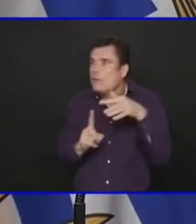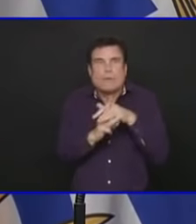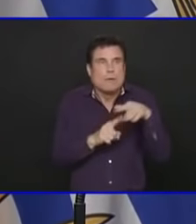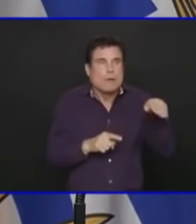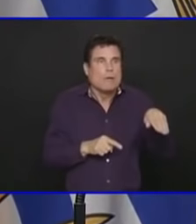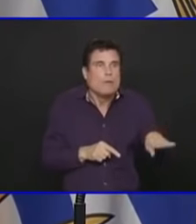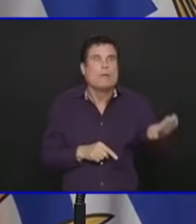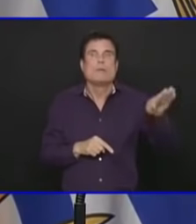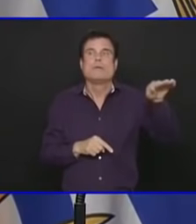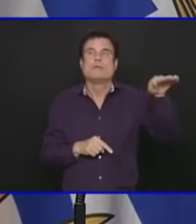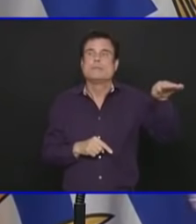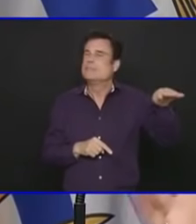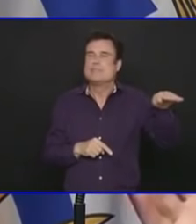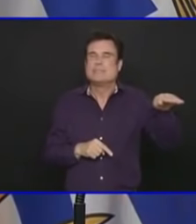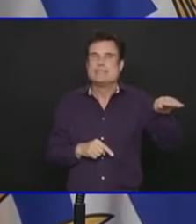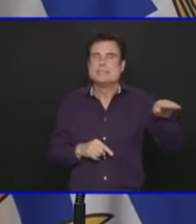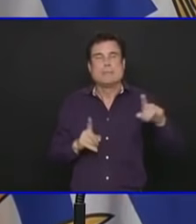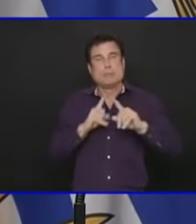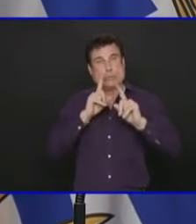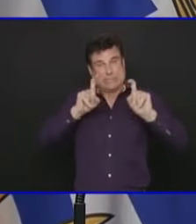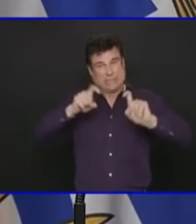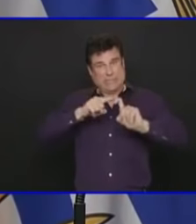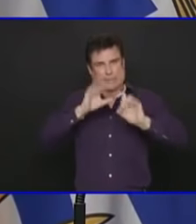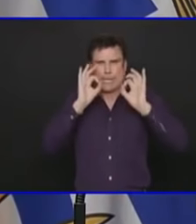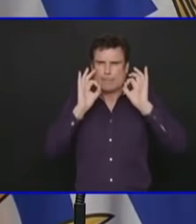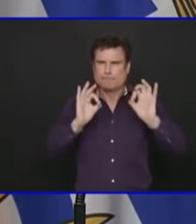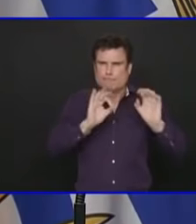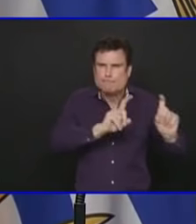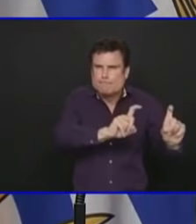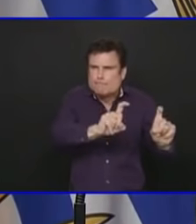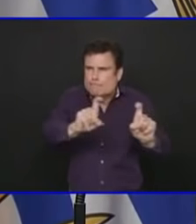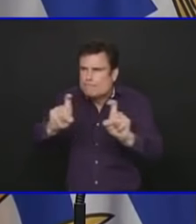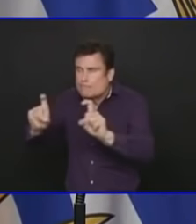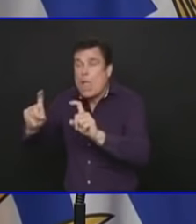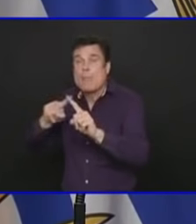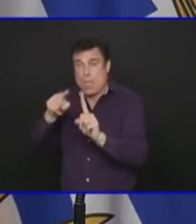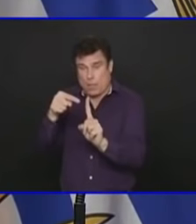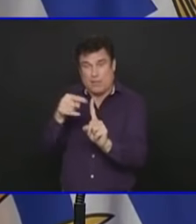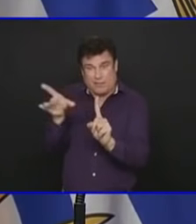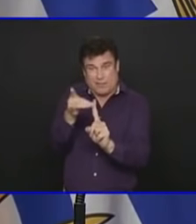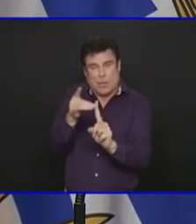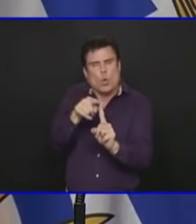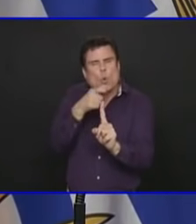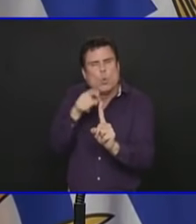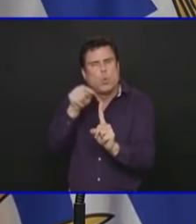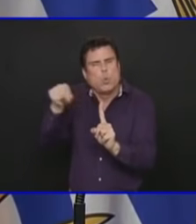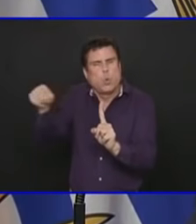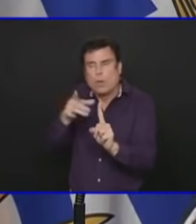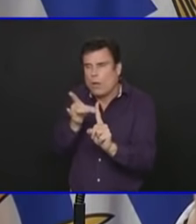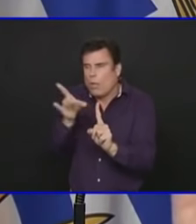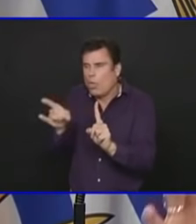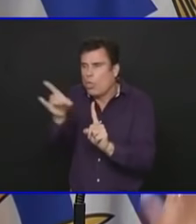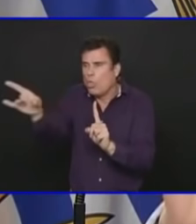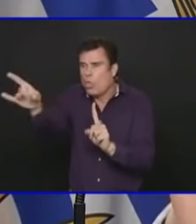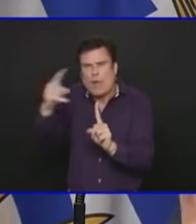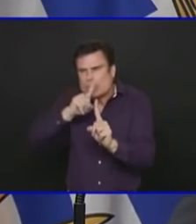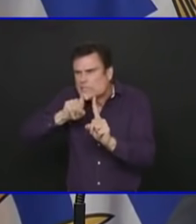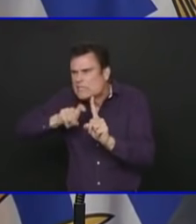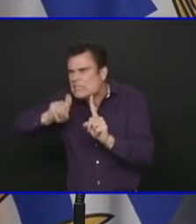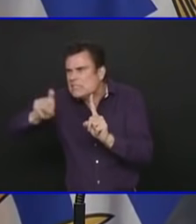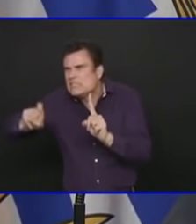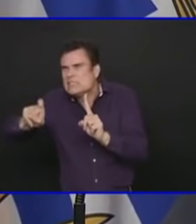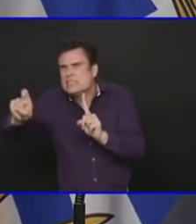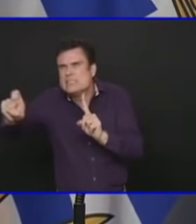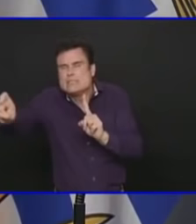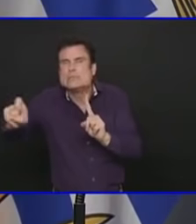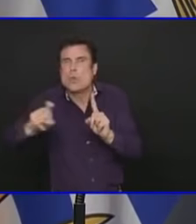hopeful we will get to zero, and I would love to see it as soon as we can. We know now that there are very few cases that are arising